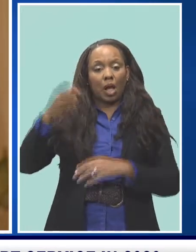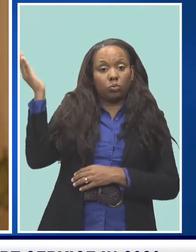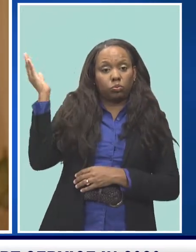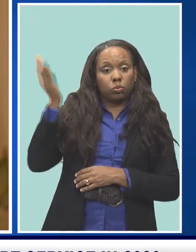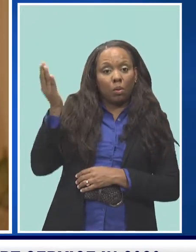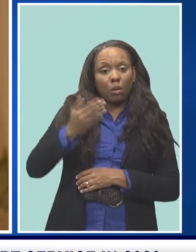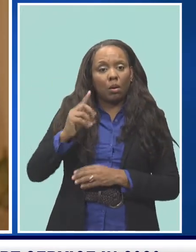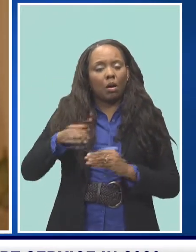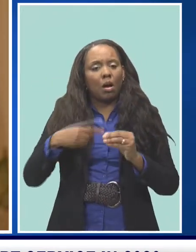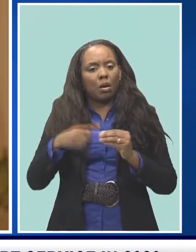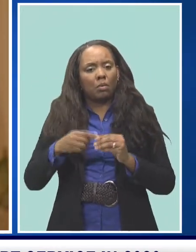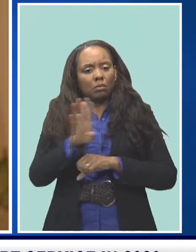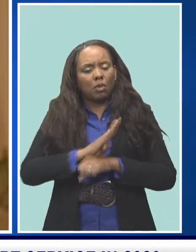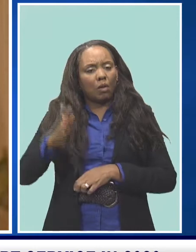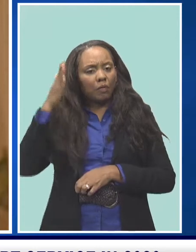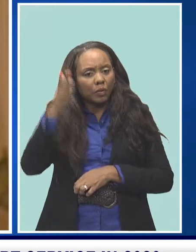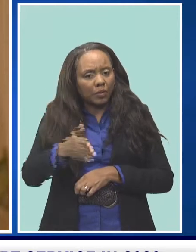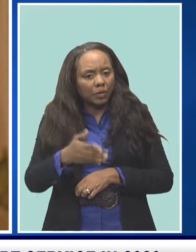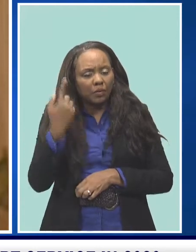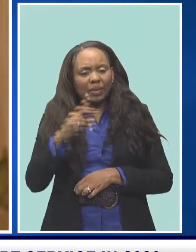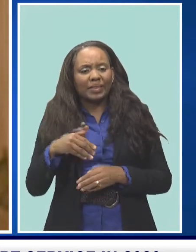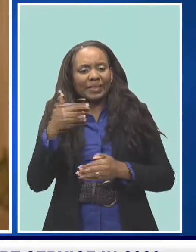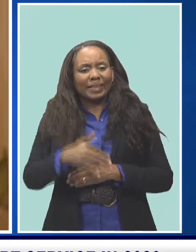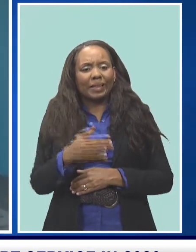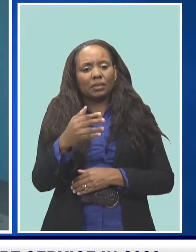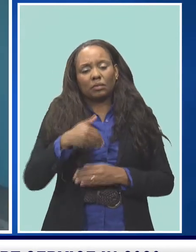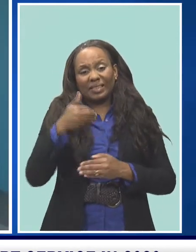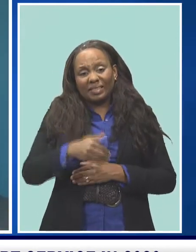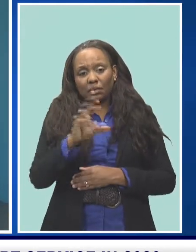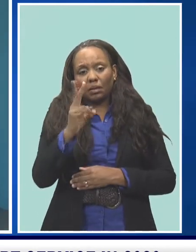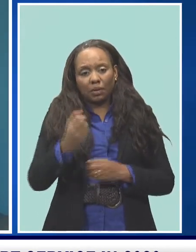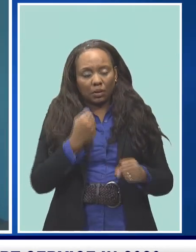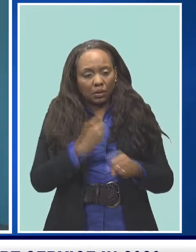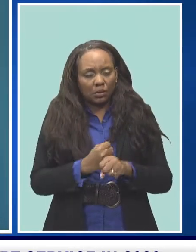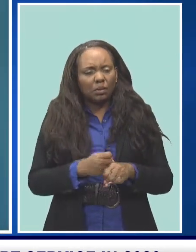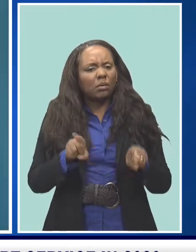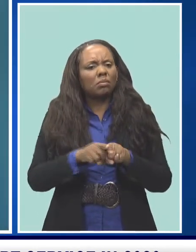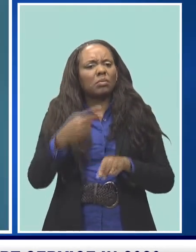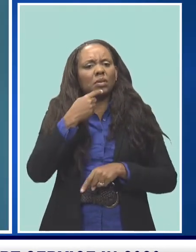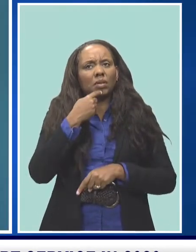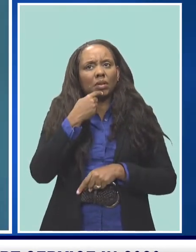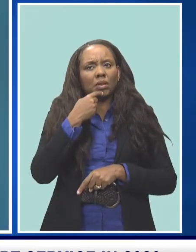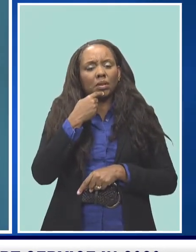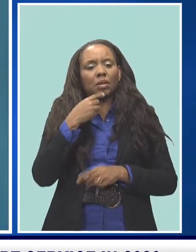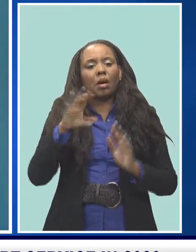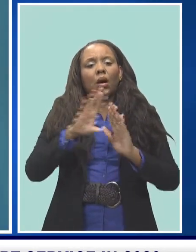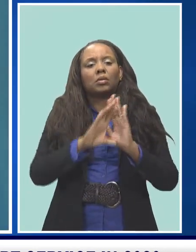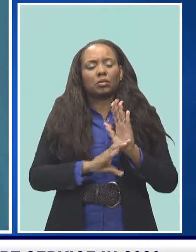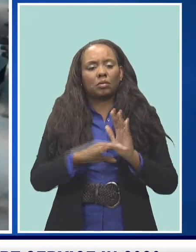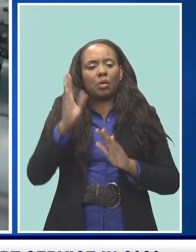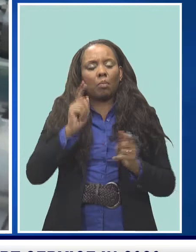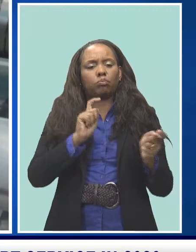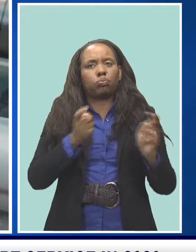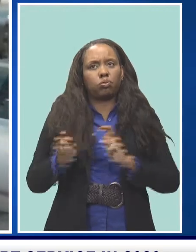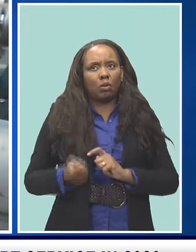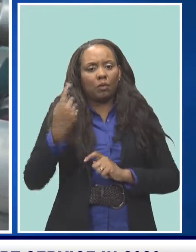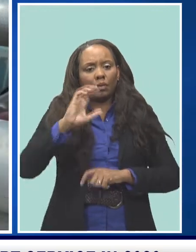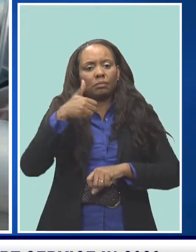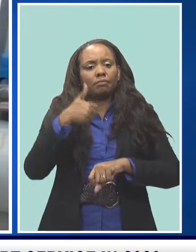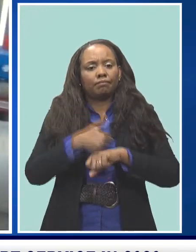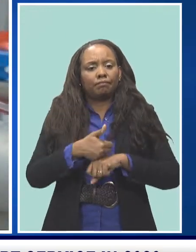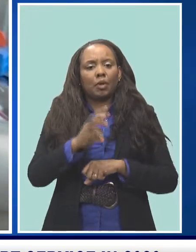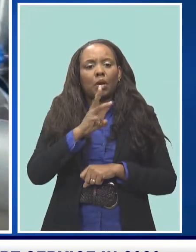the way forward for the country over the next 7 years. She also revealed that the Constitution will be amended to facilitate the establishment